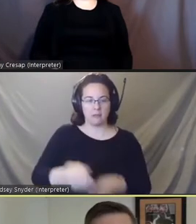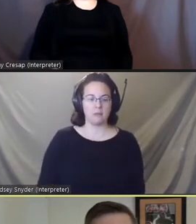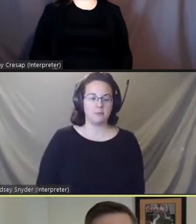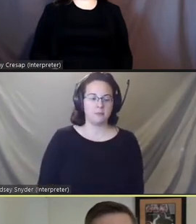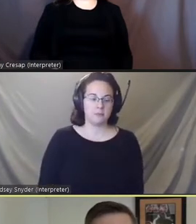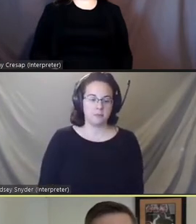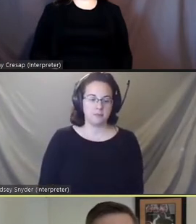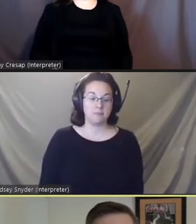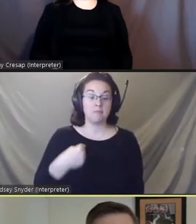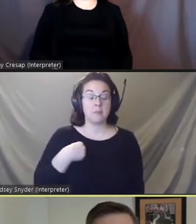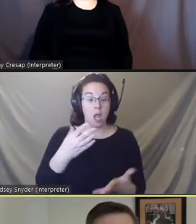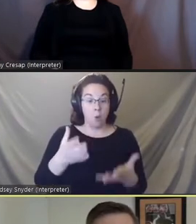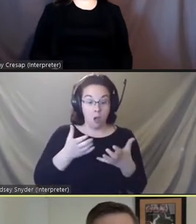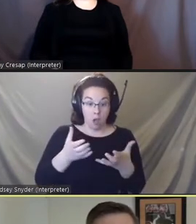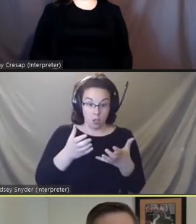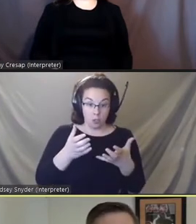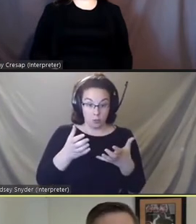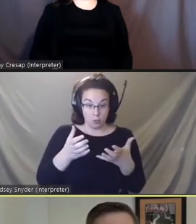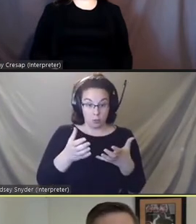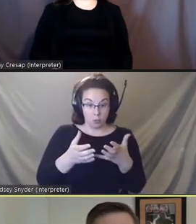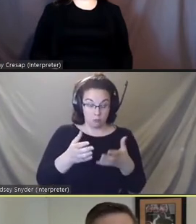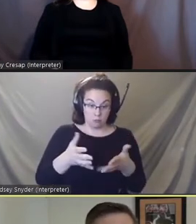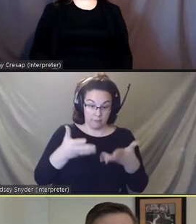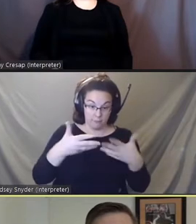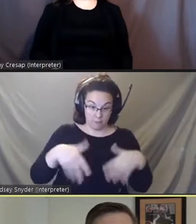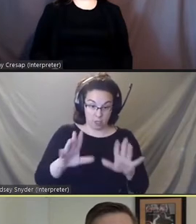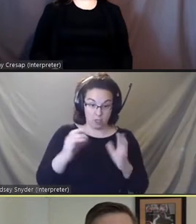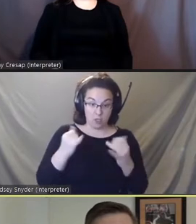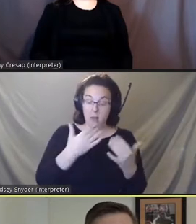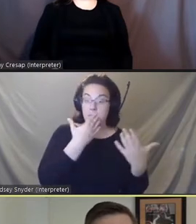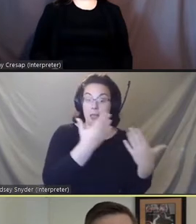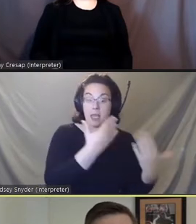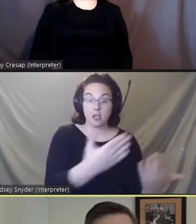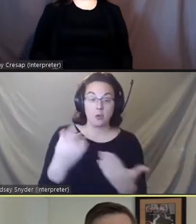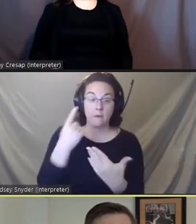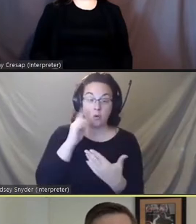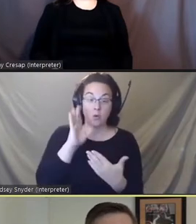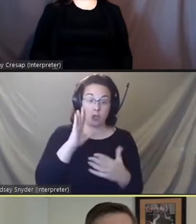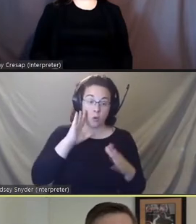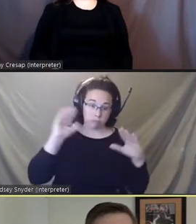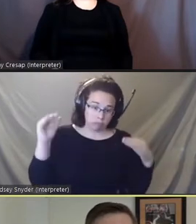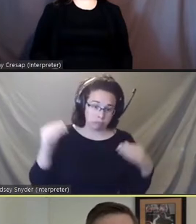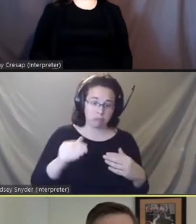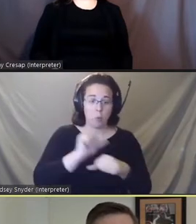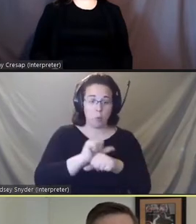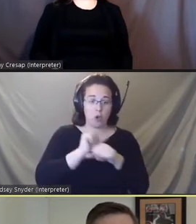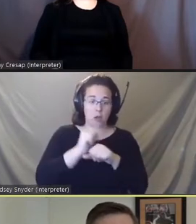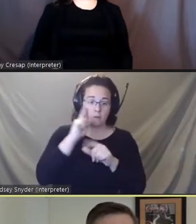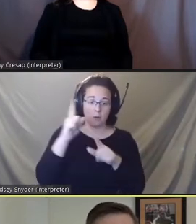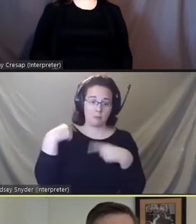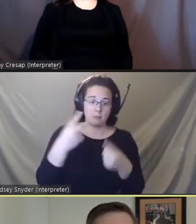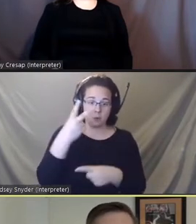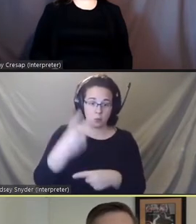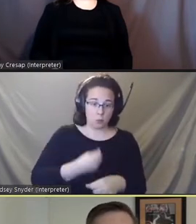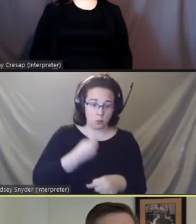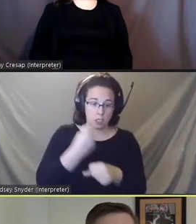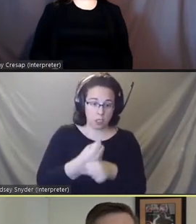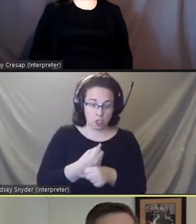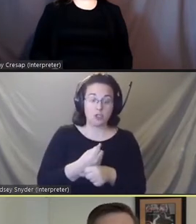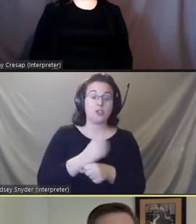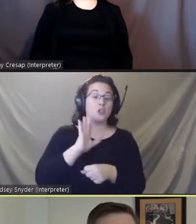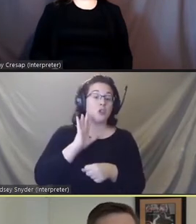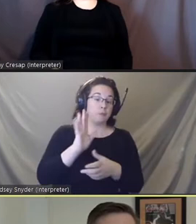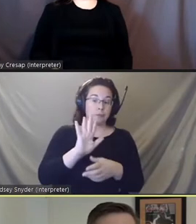I want to end by thanking you all for your dedication over the last 2 years, The guidance you share and the recommendations you make